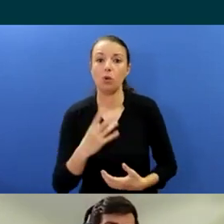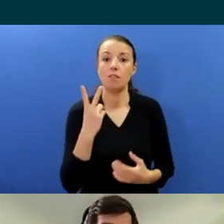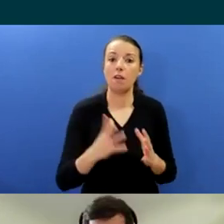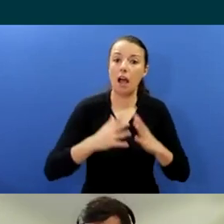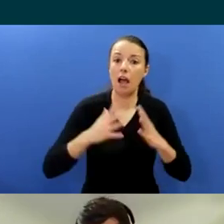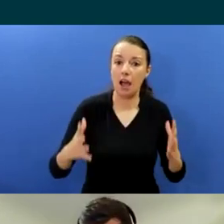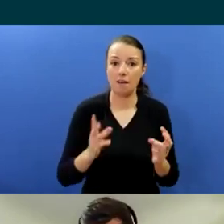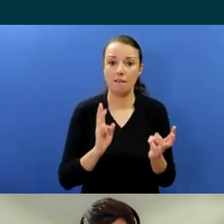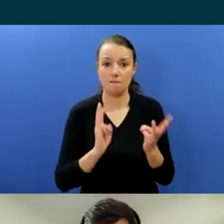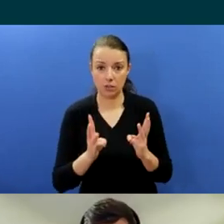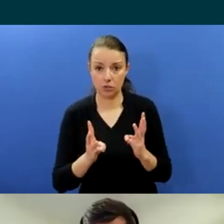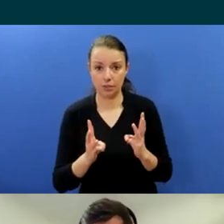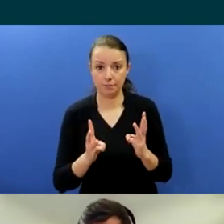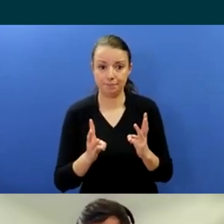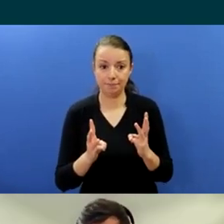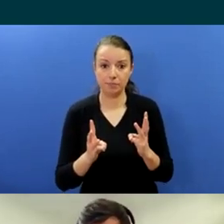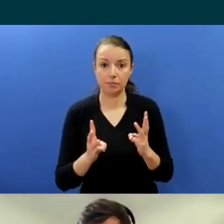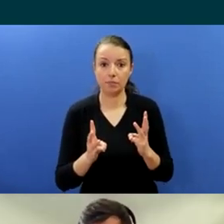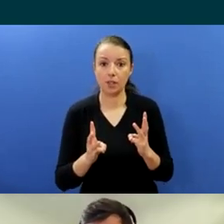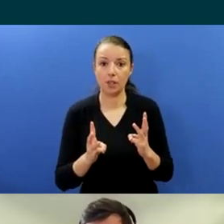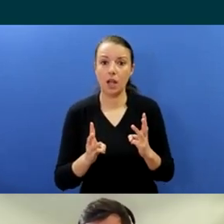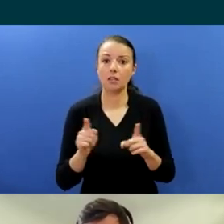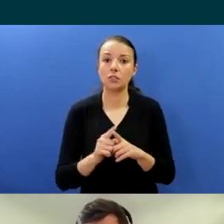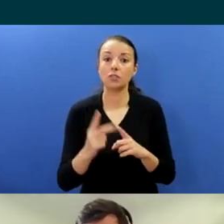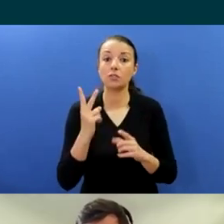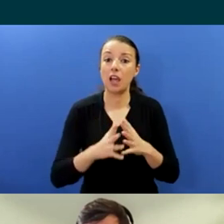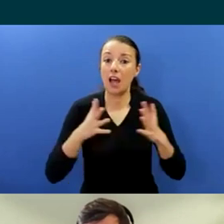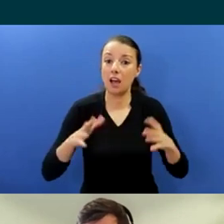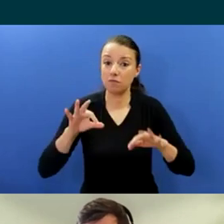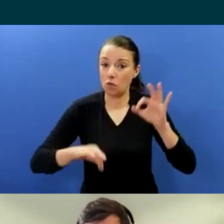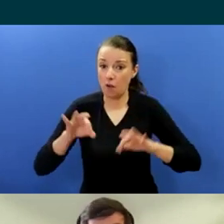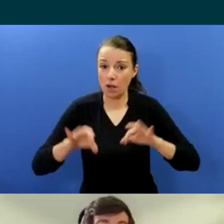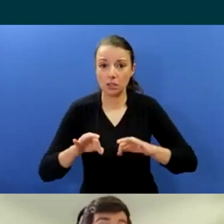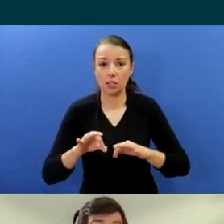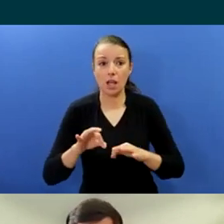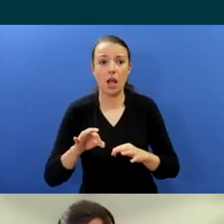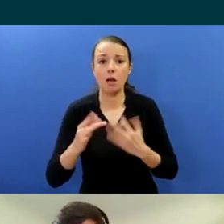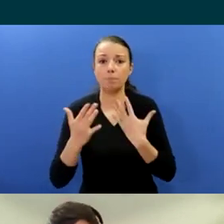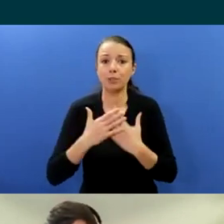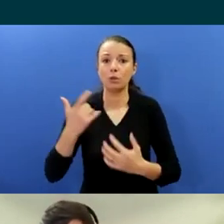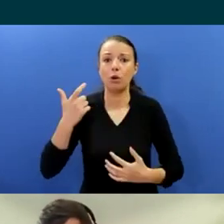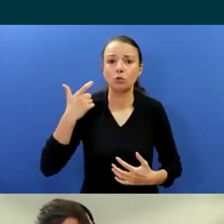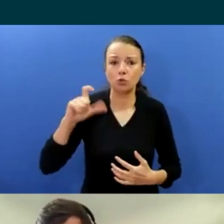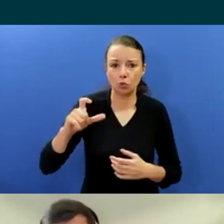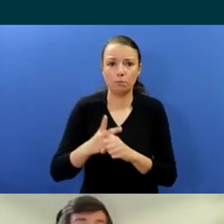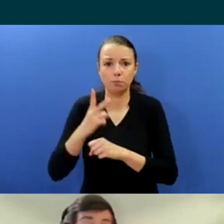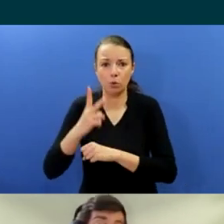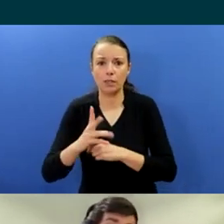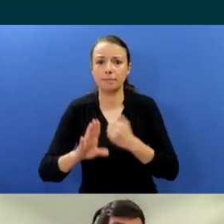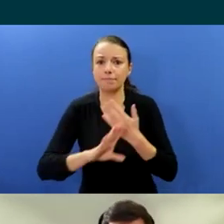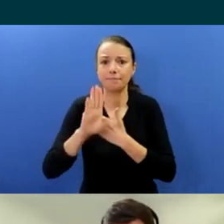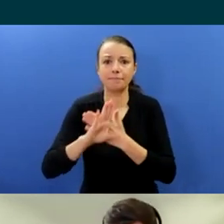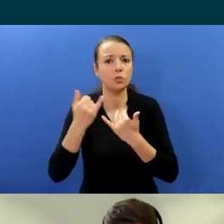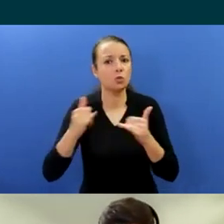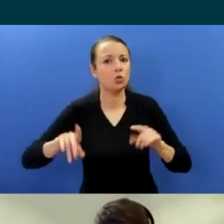invited organizations. And there was a quite big online participation open